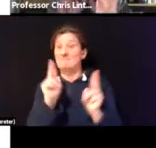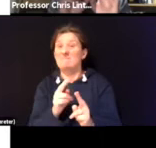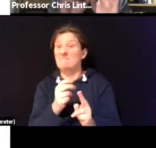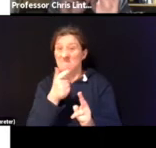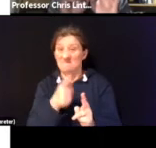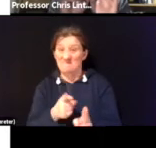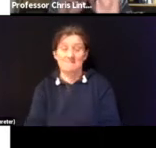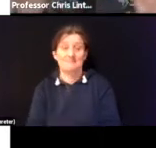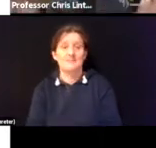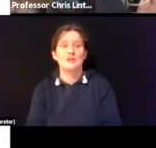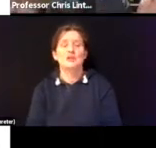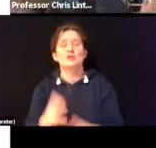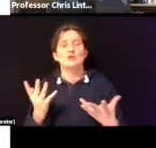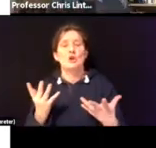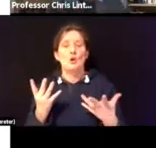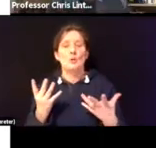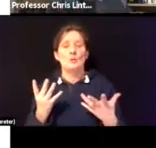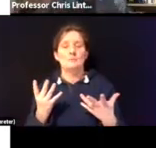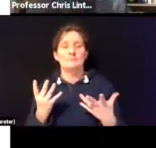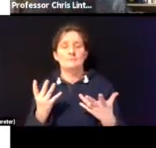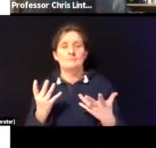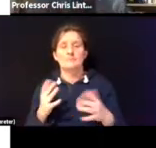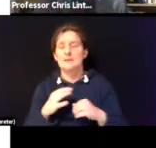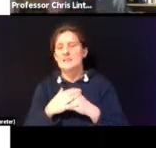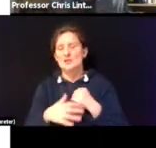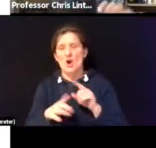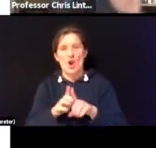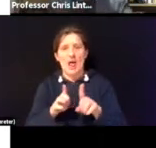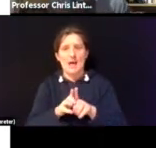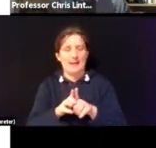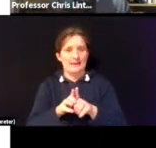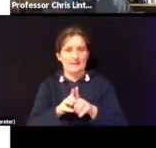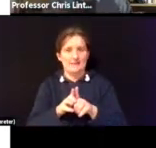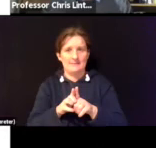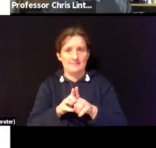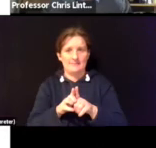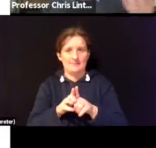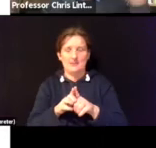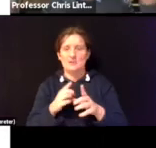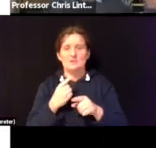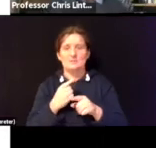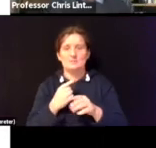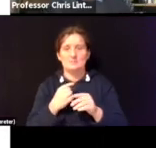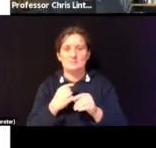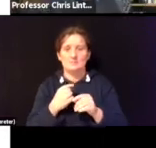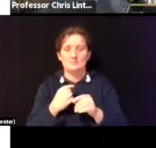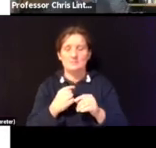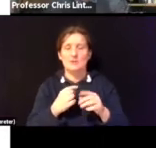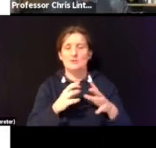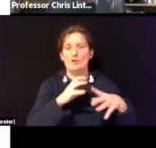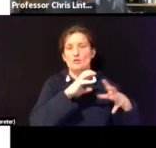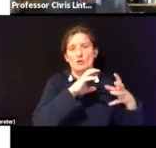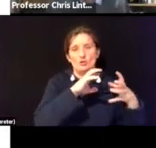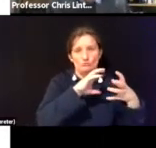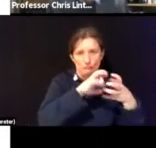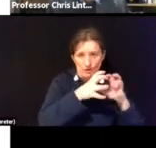of this, instead of the traditional solar system hierarchy of looking at super Earths and, looking at rocky planets and